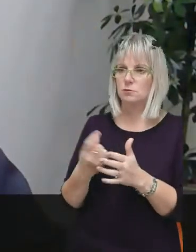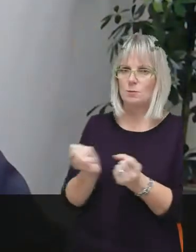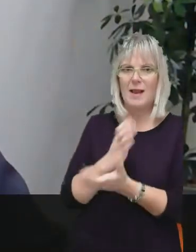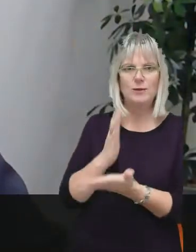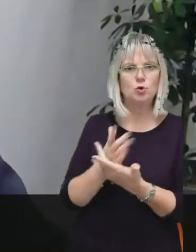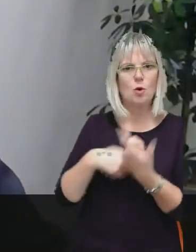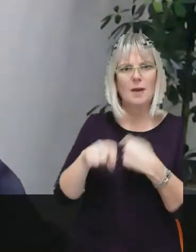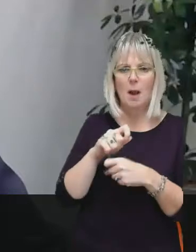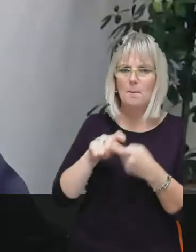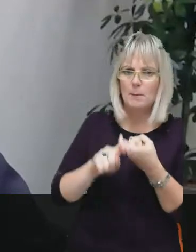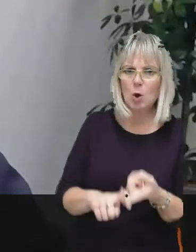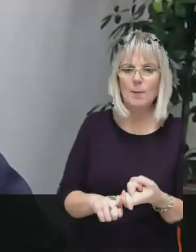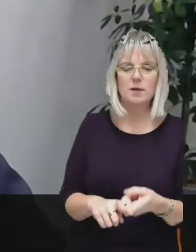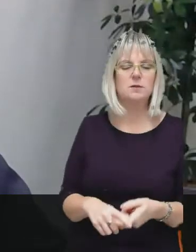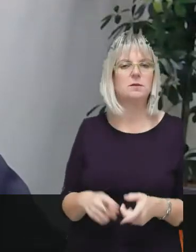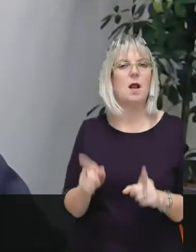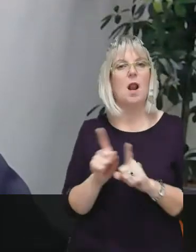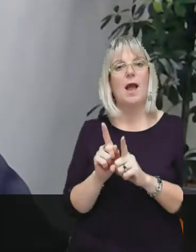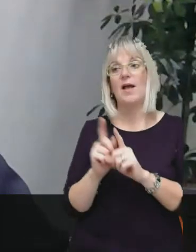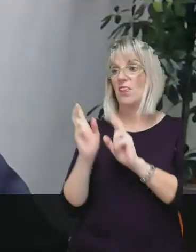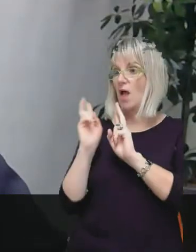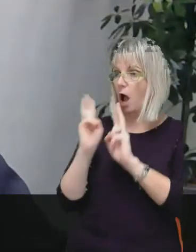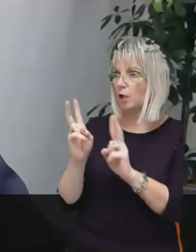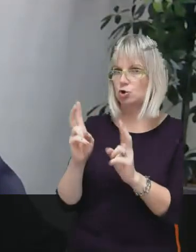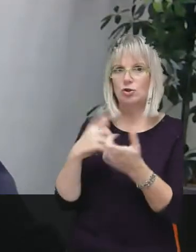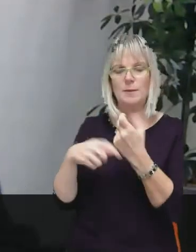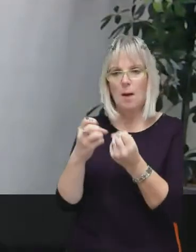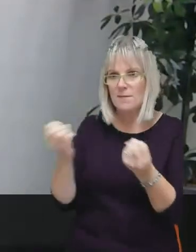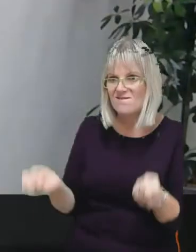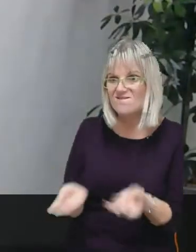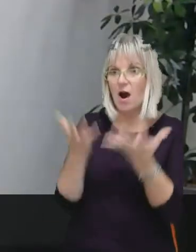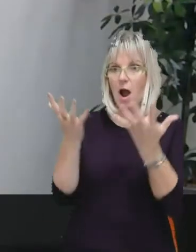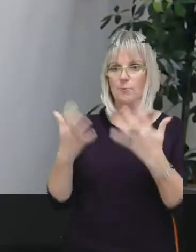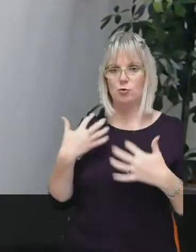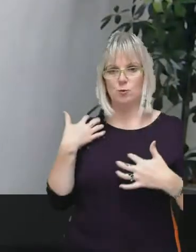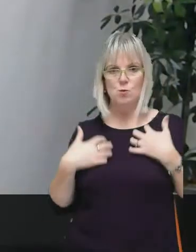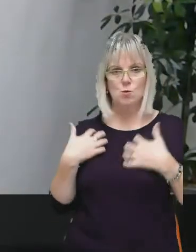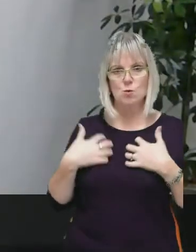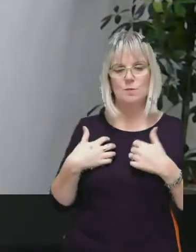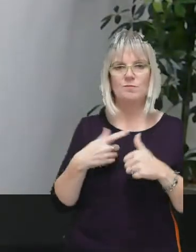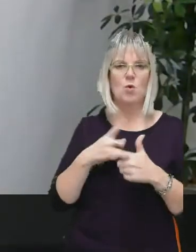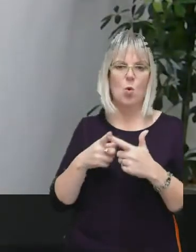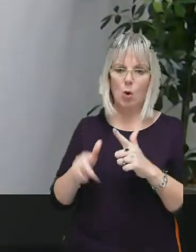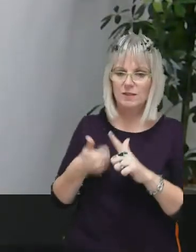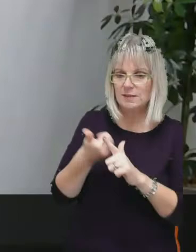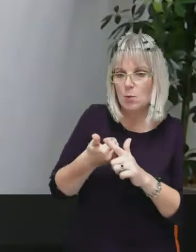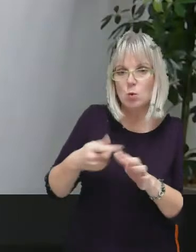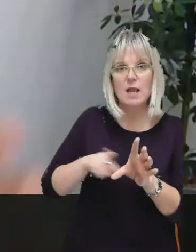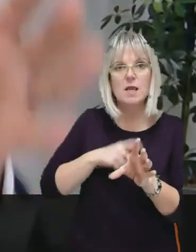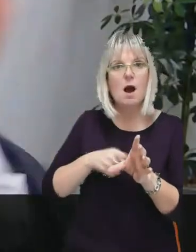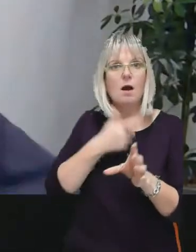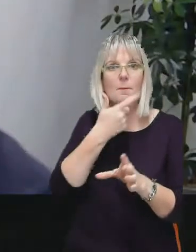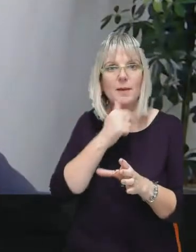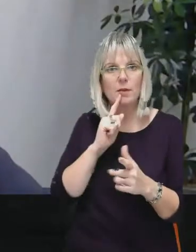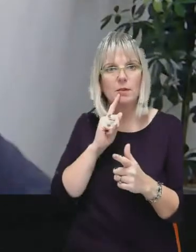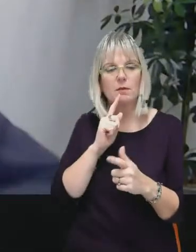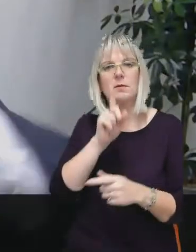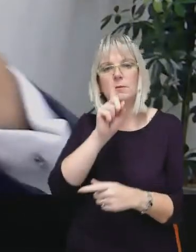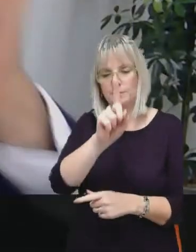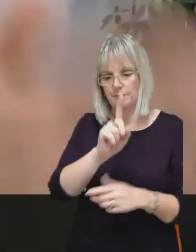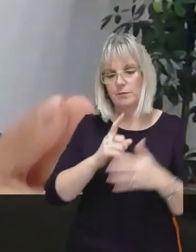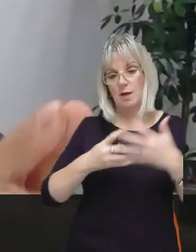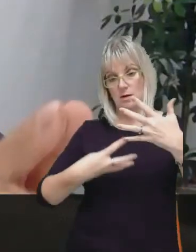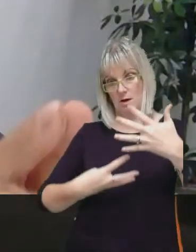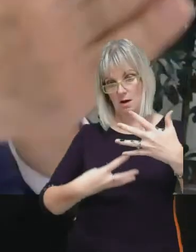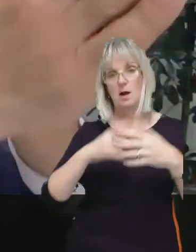how we make sure we support young people during a difficult time. And I'm hoping that these 9 missions, which, by the way, have got buy-in from City Hall,